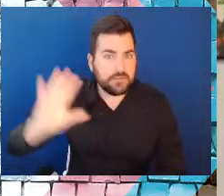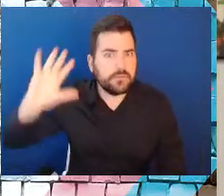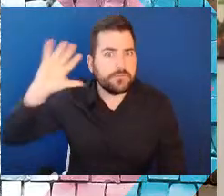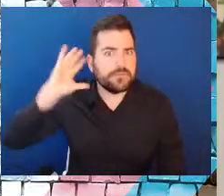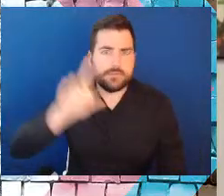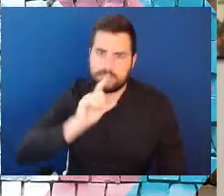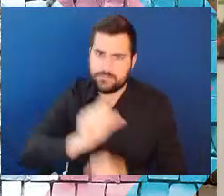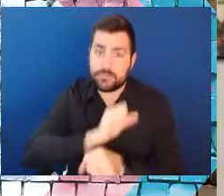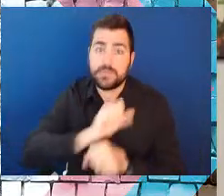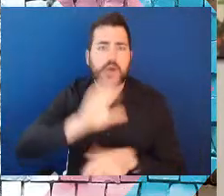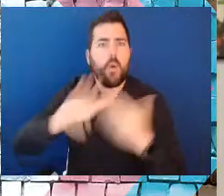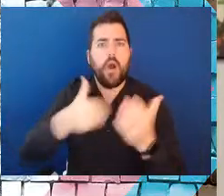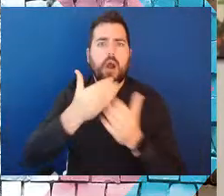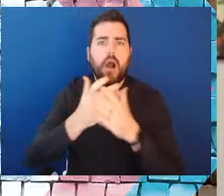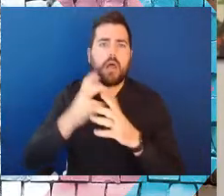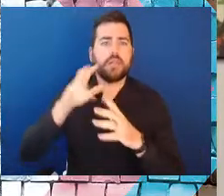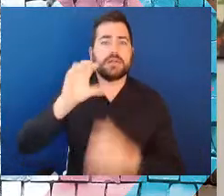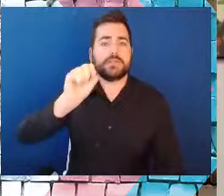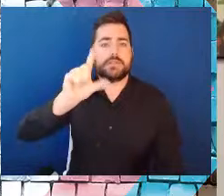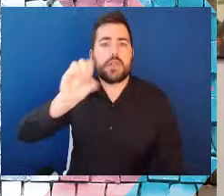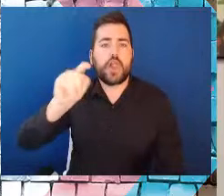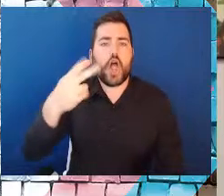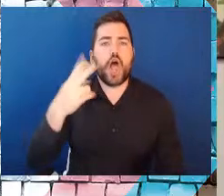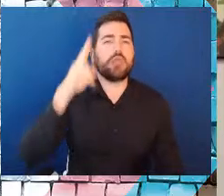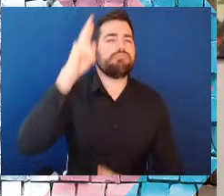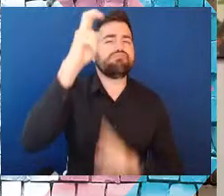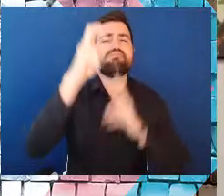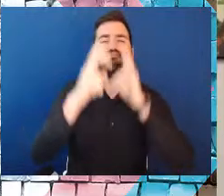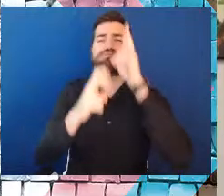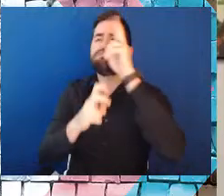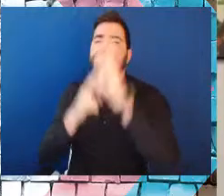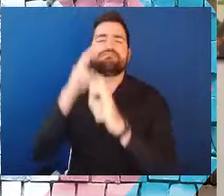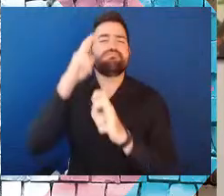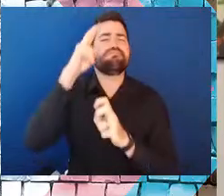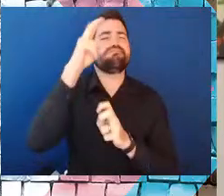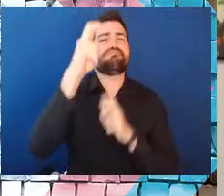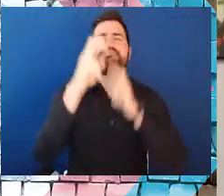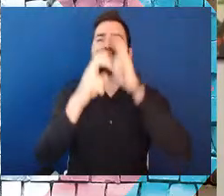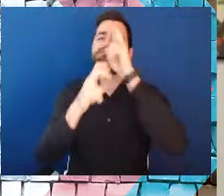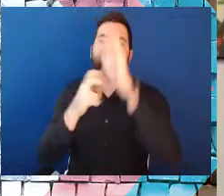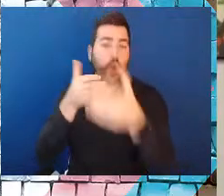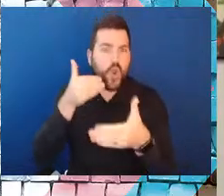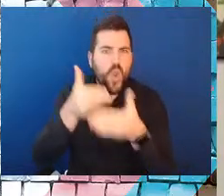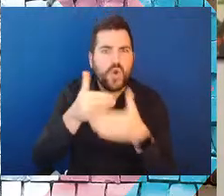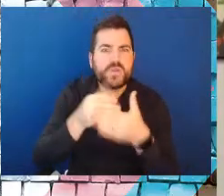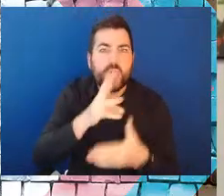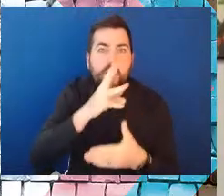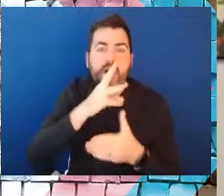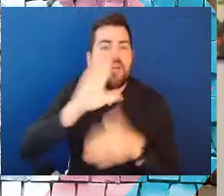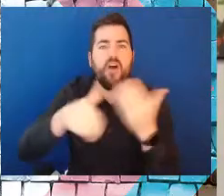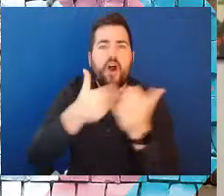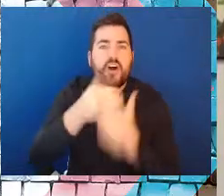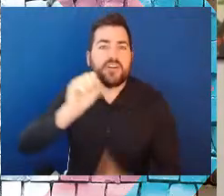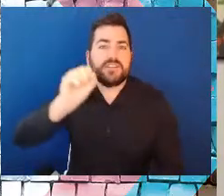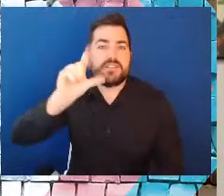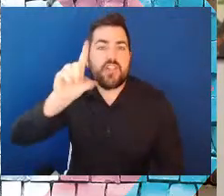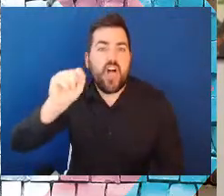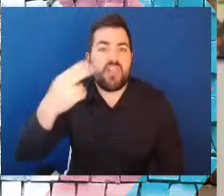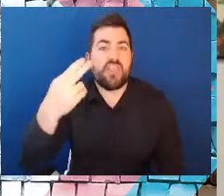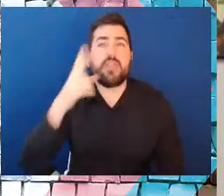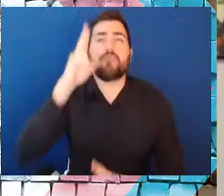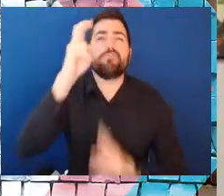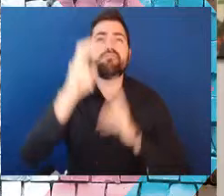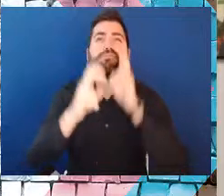all the sloths were climbing by the water, climbing by the water, climbing by the water. All the sloths were climbing by the water.